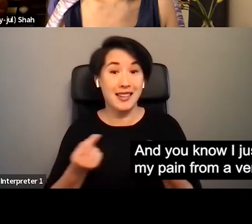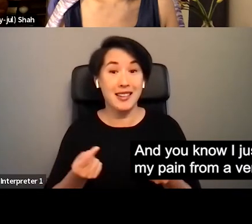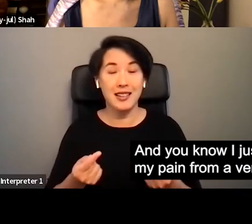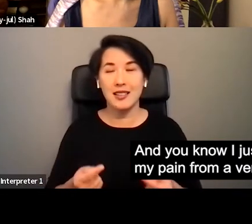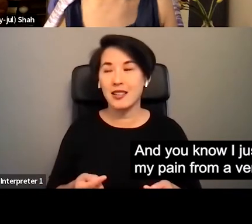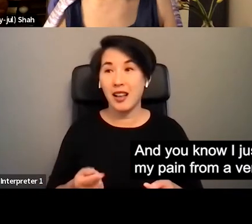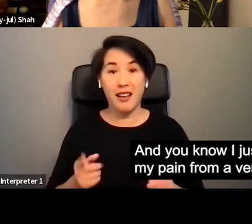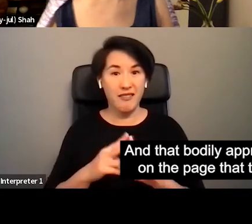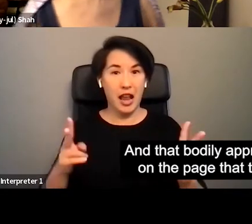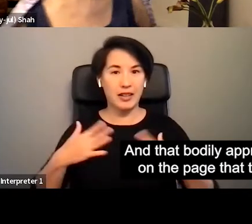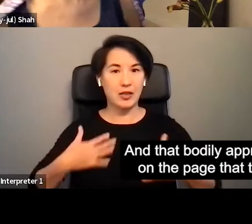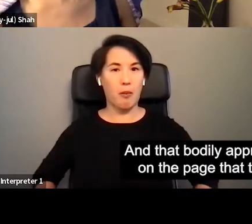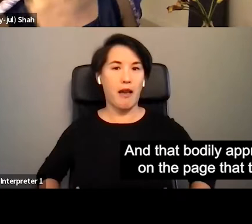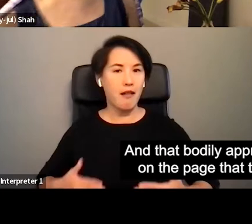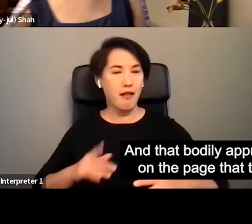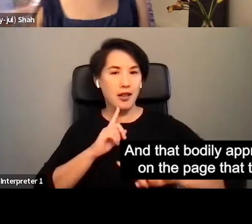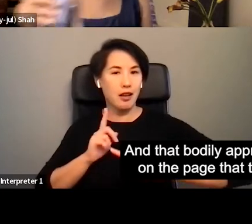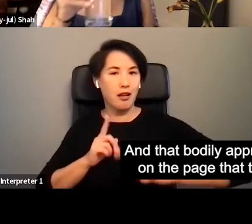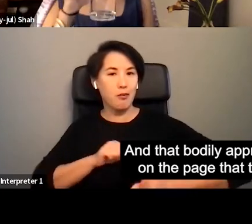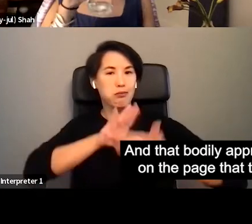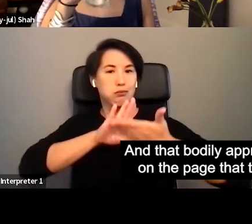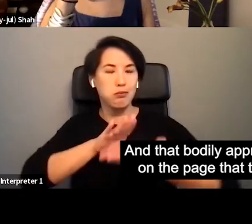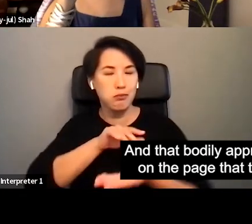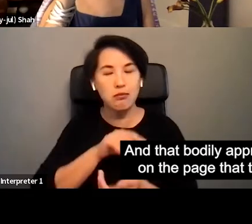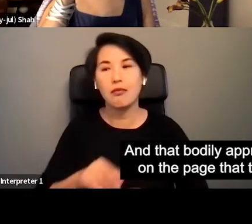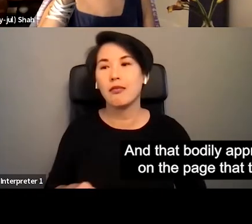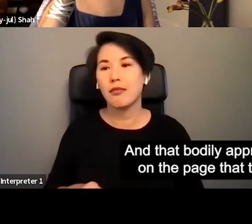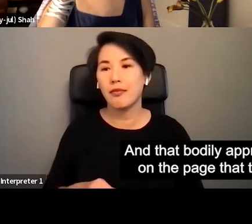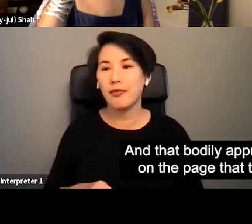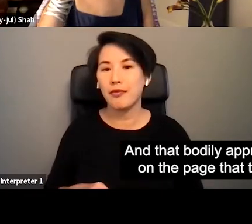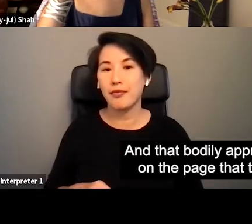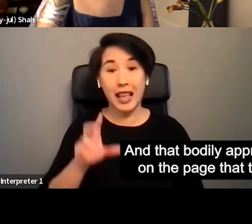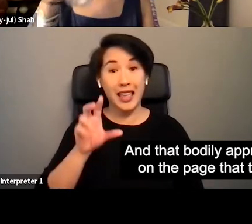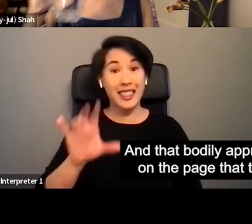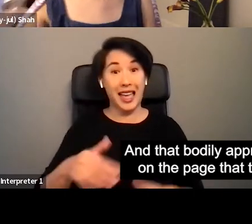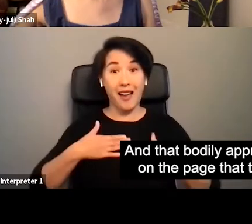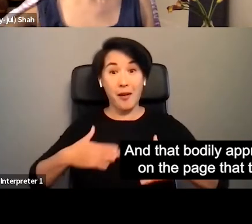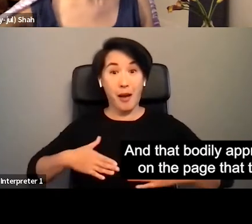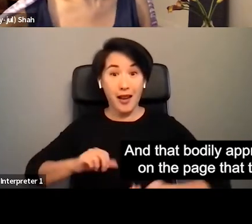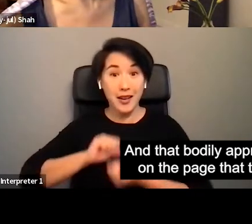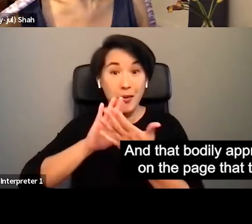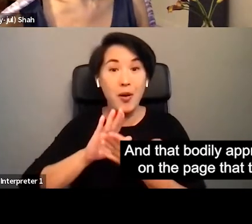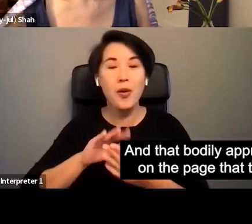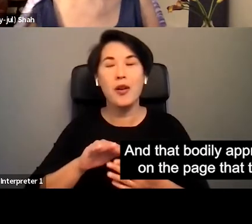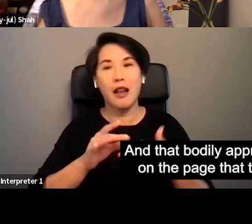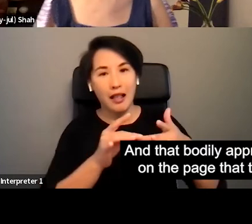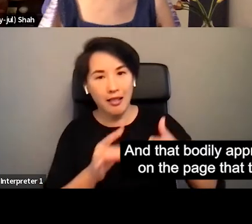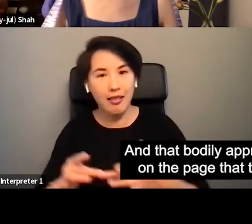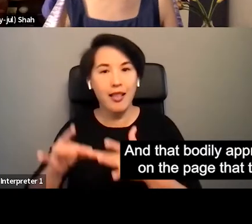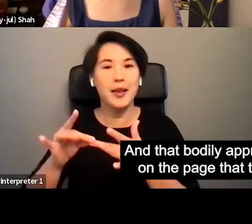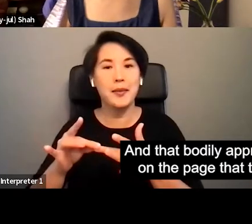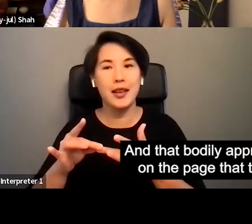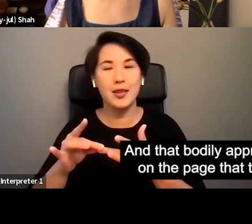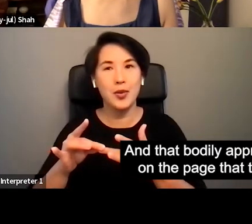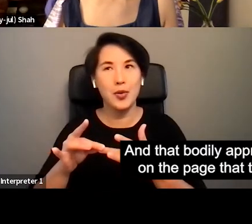somatic approach. And that bodily approach led me to a form